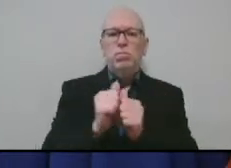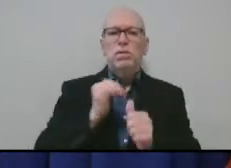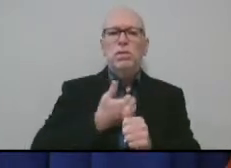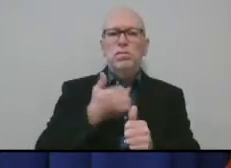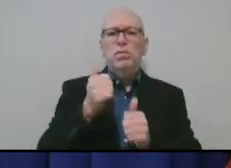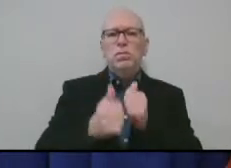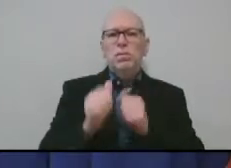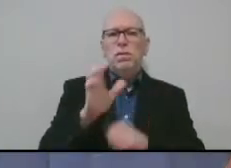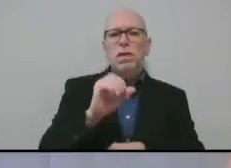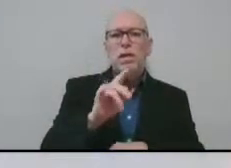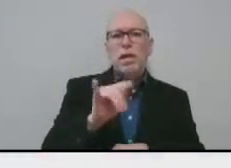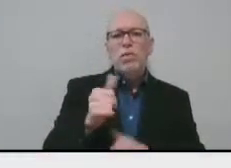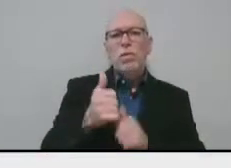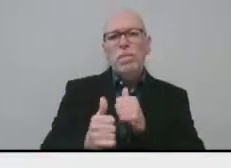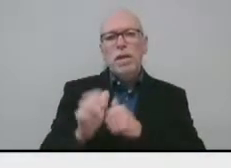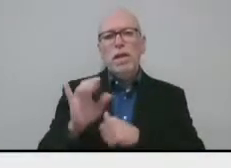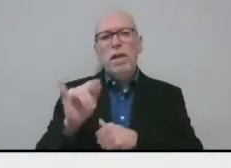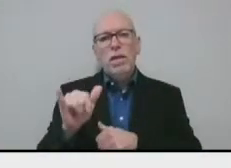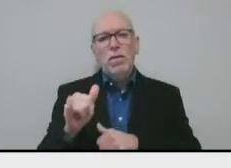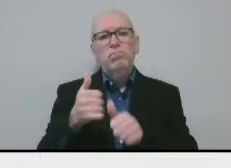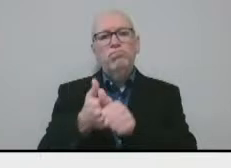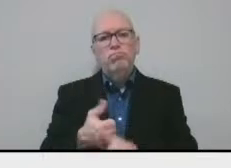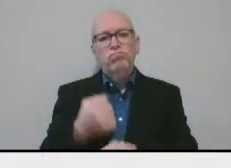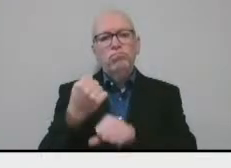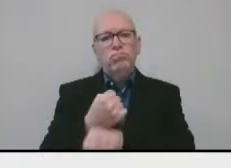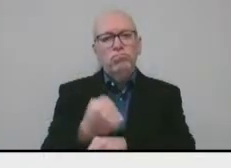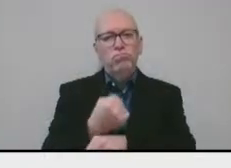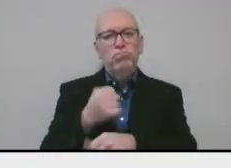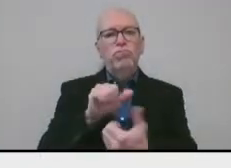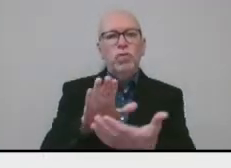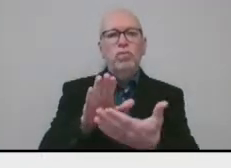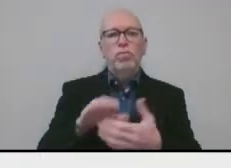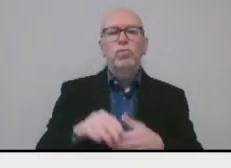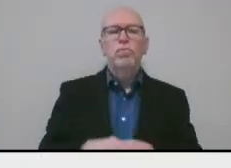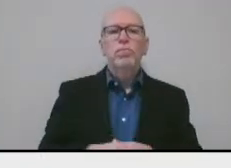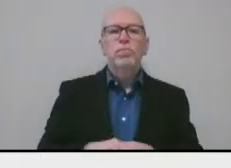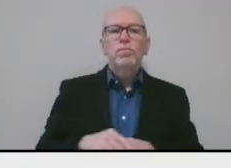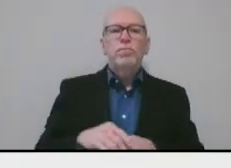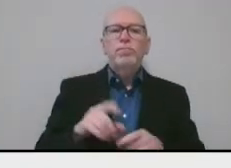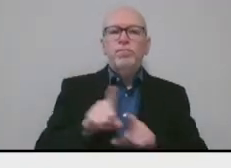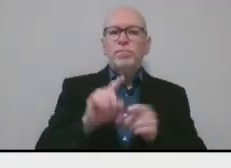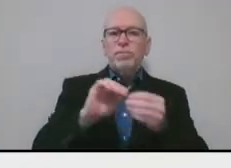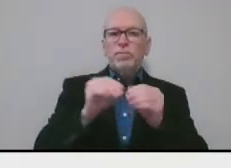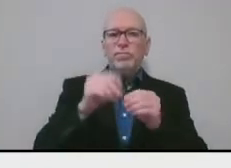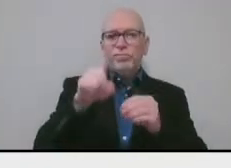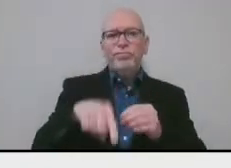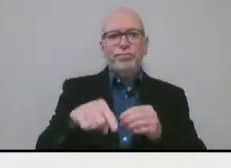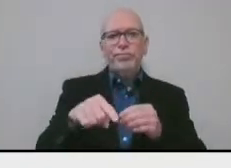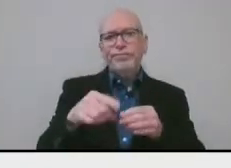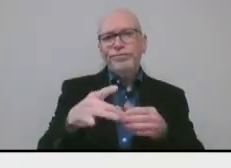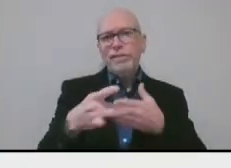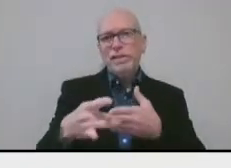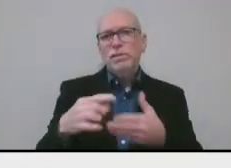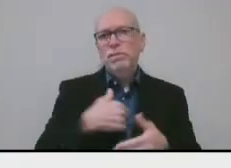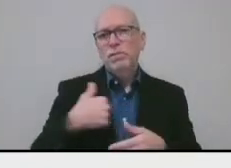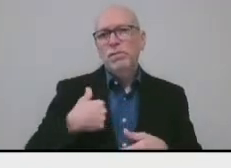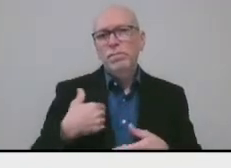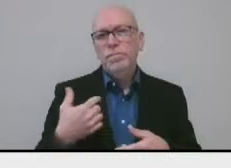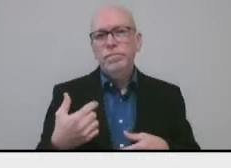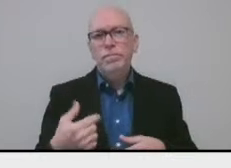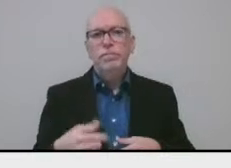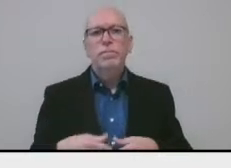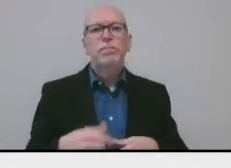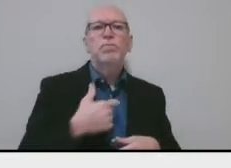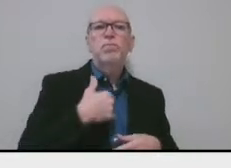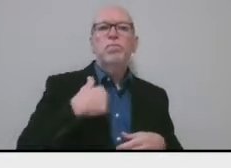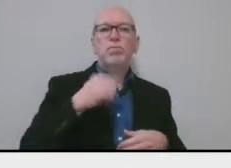county-by-county, data-driven approach as the numbers guide us. And we'll be moving